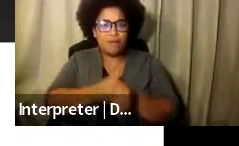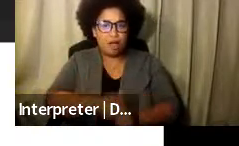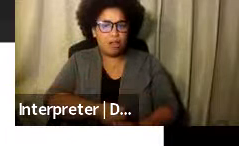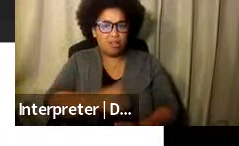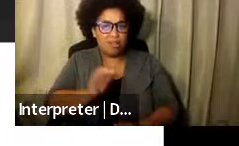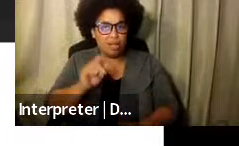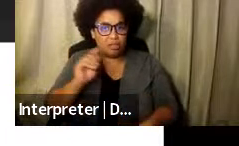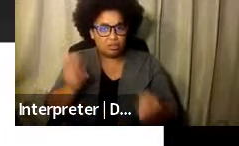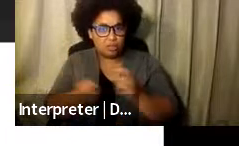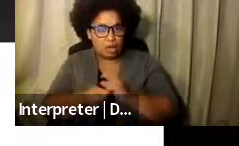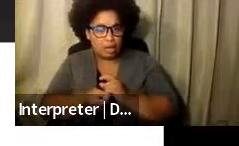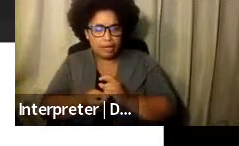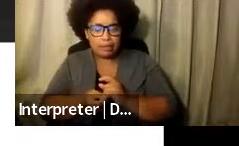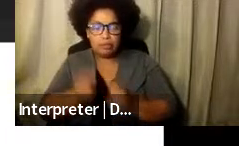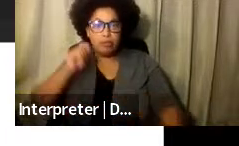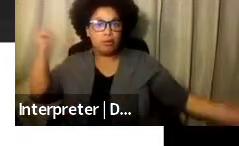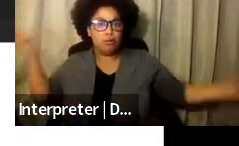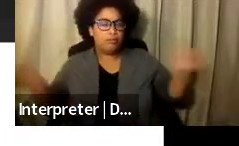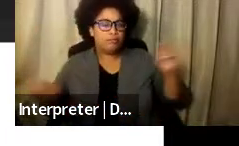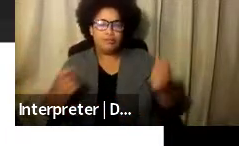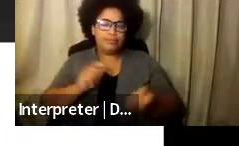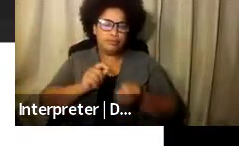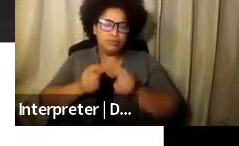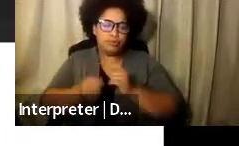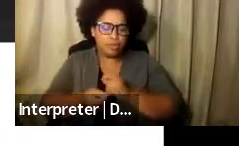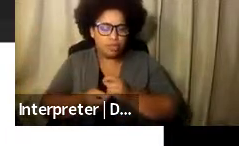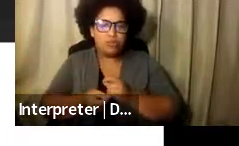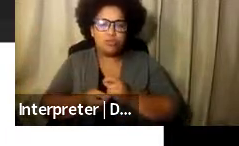change dramatically going into the winter.